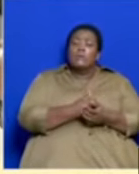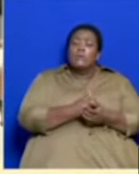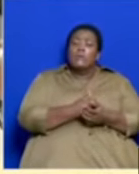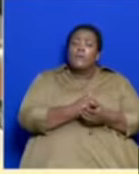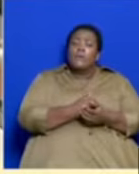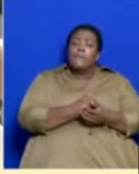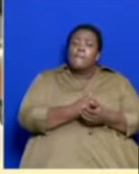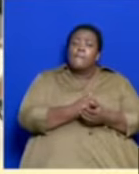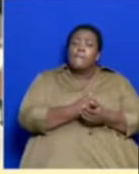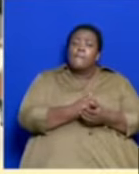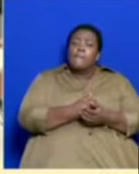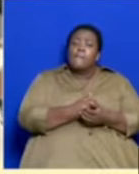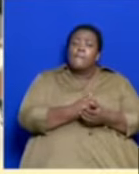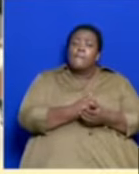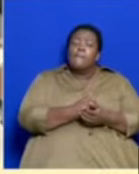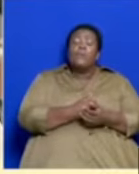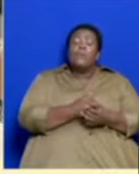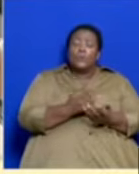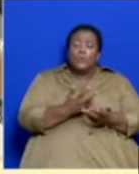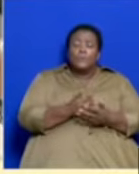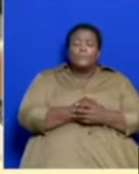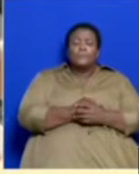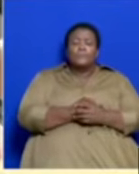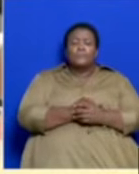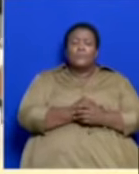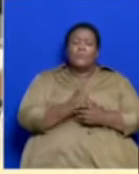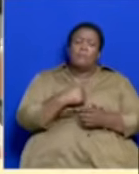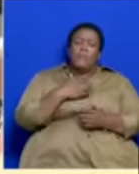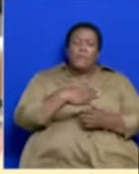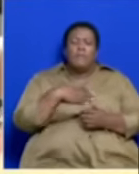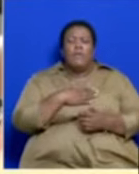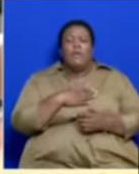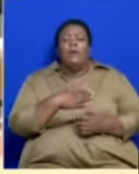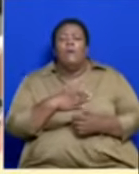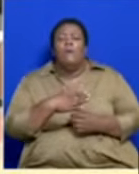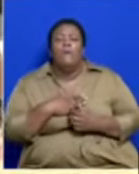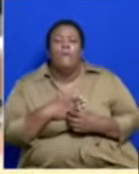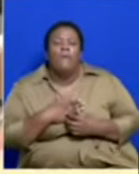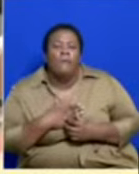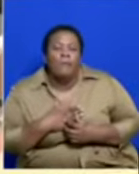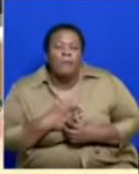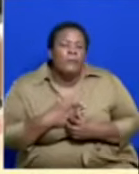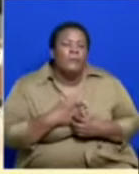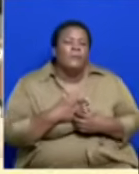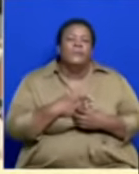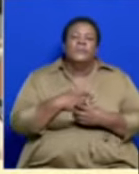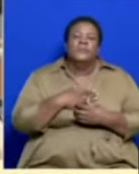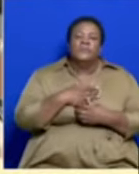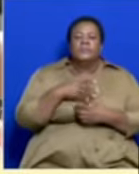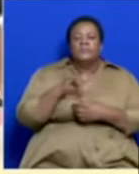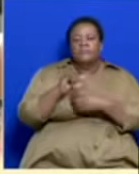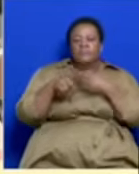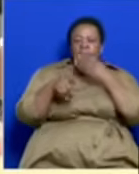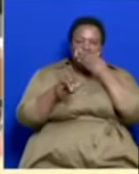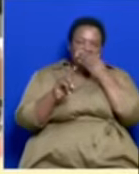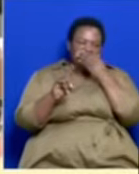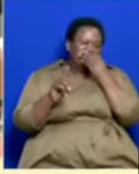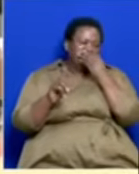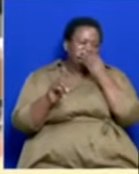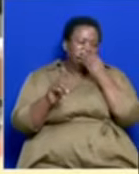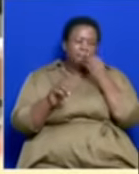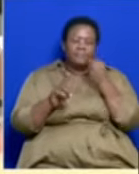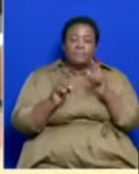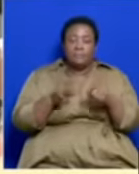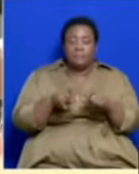Having said that, it seems to me then that the IPID should be able, or should have been able, and should still be